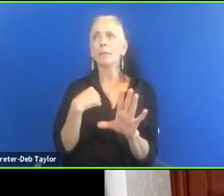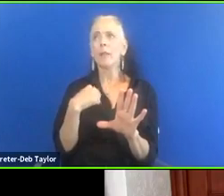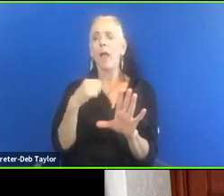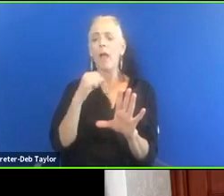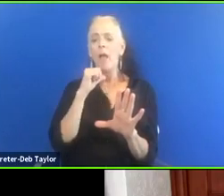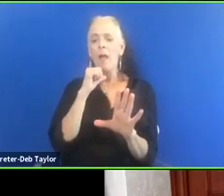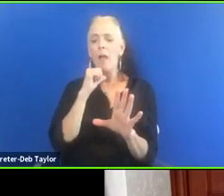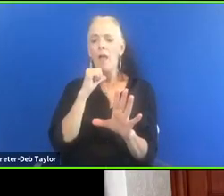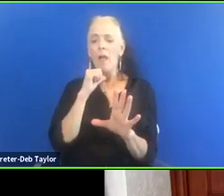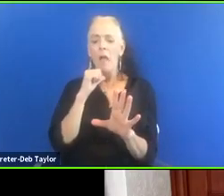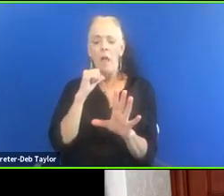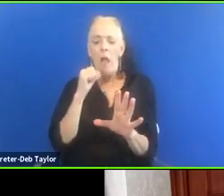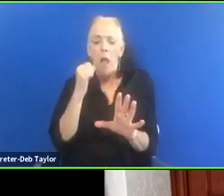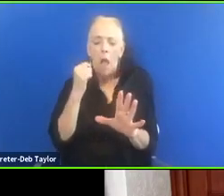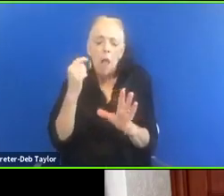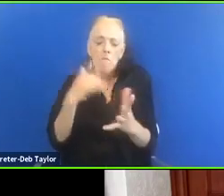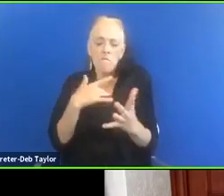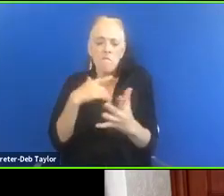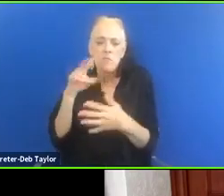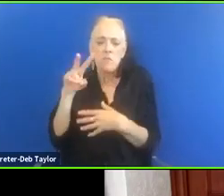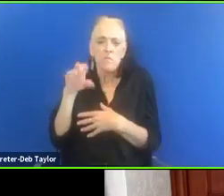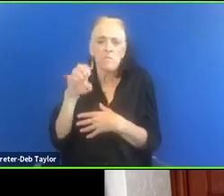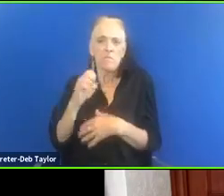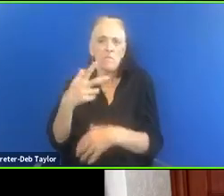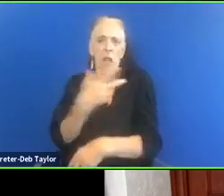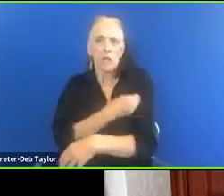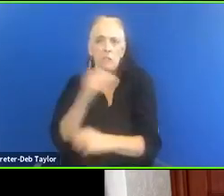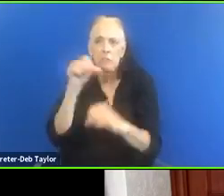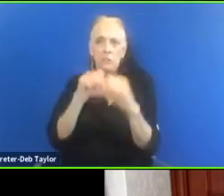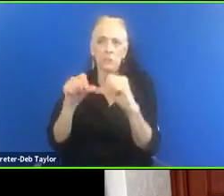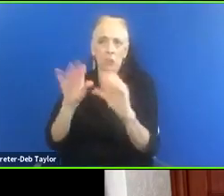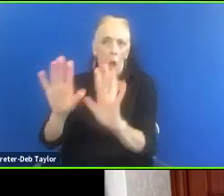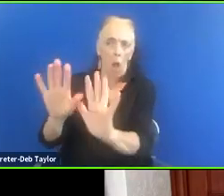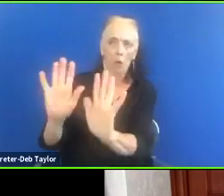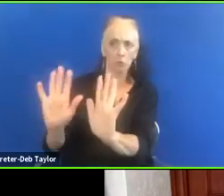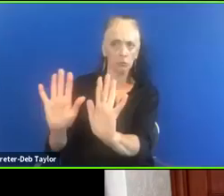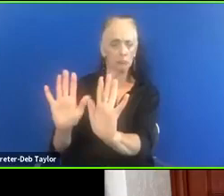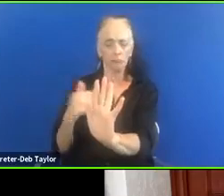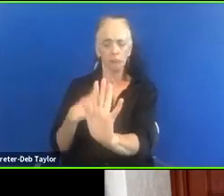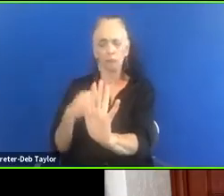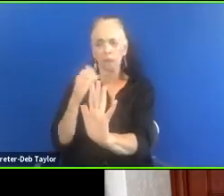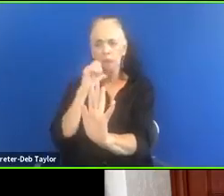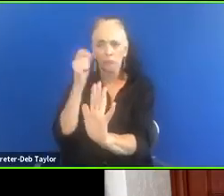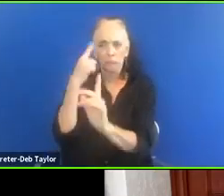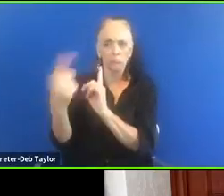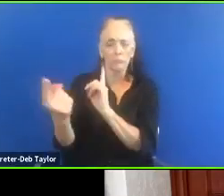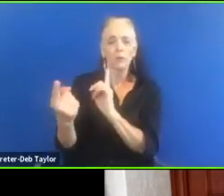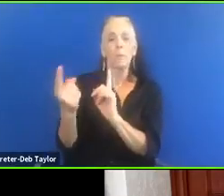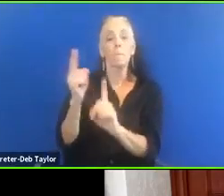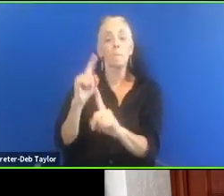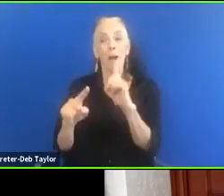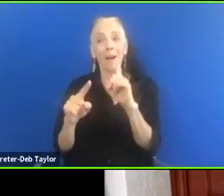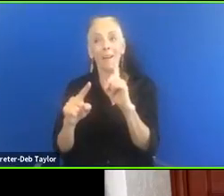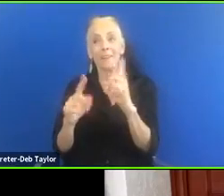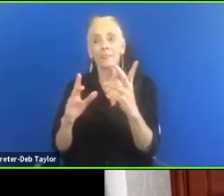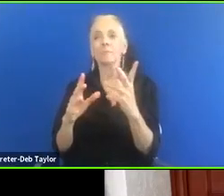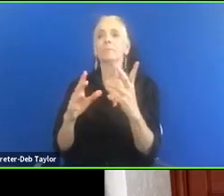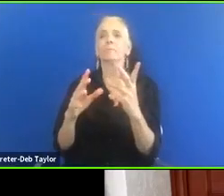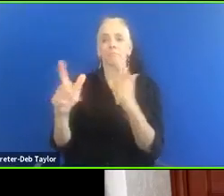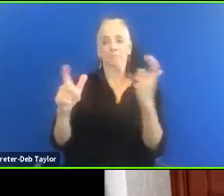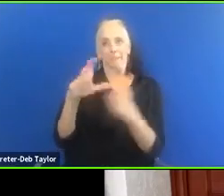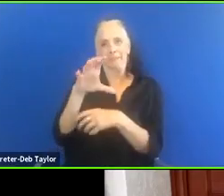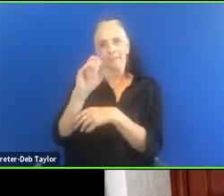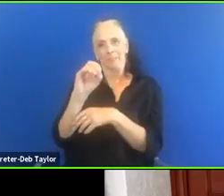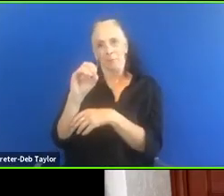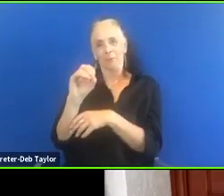vaccines or the science of vaccines personally. That's not the issue for me. The corporate concentration, control, and profit making